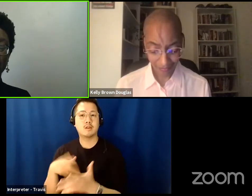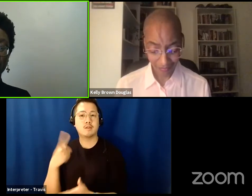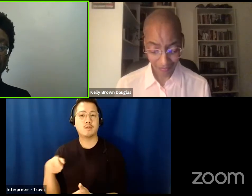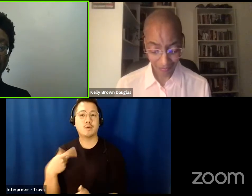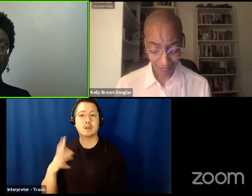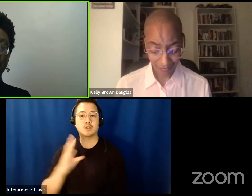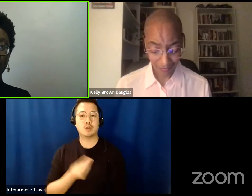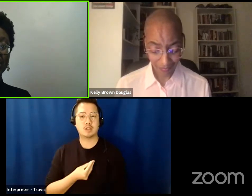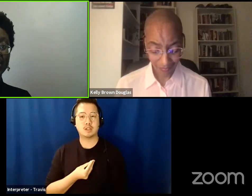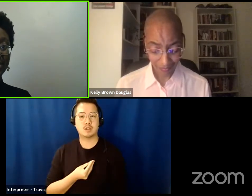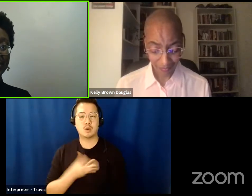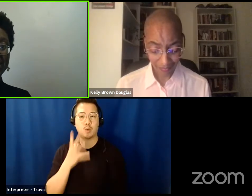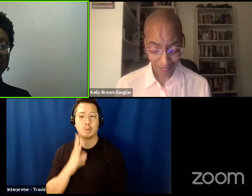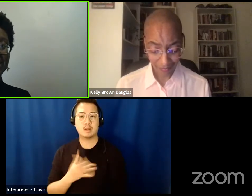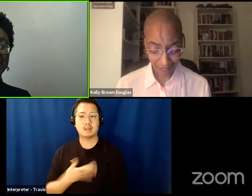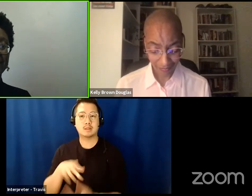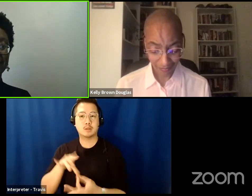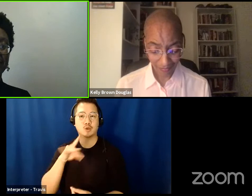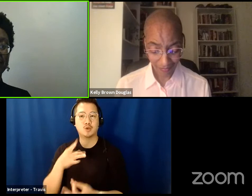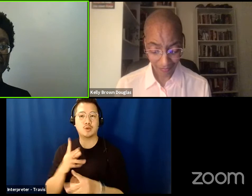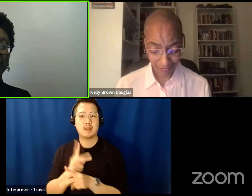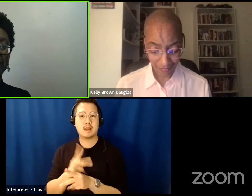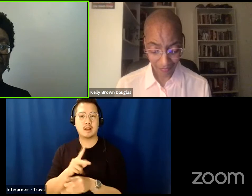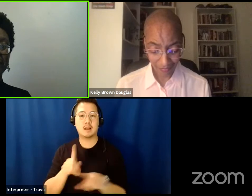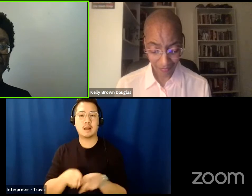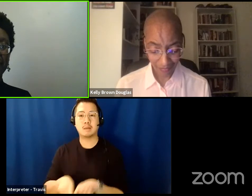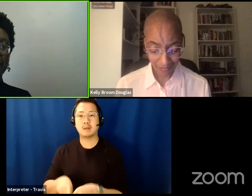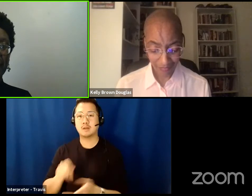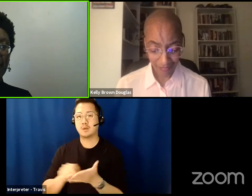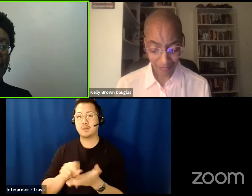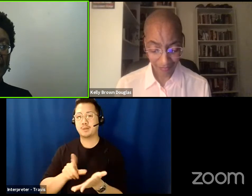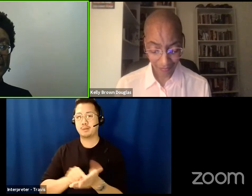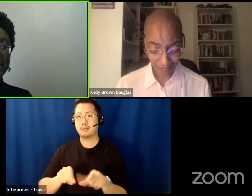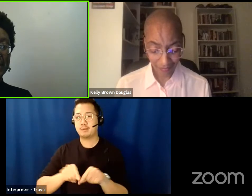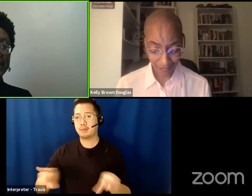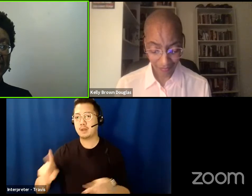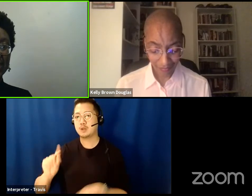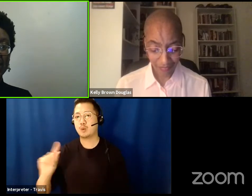Care, also in 2020.